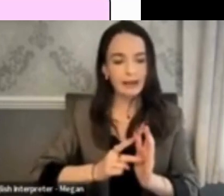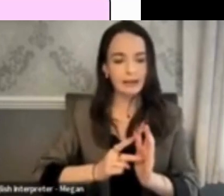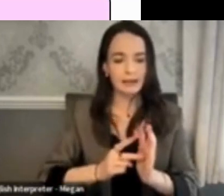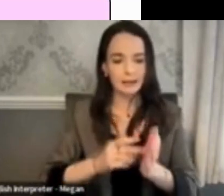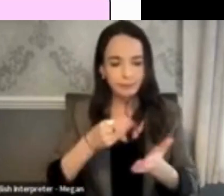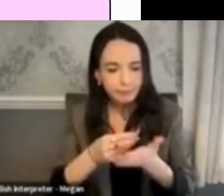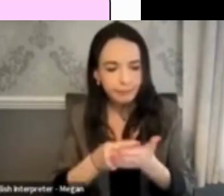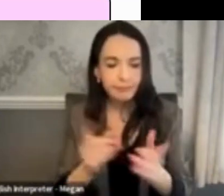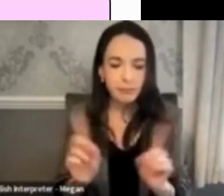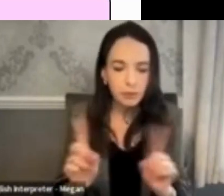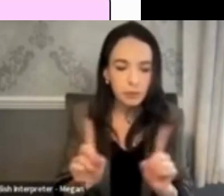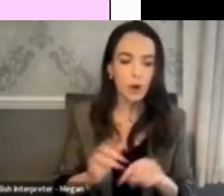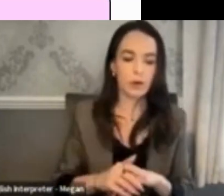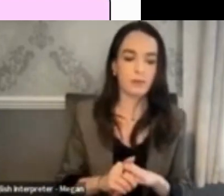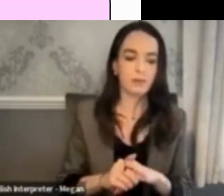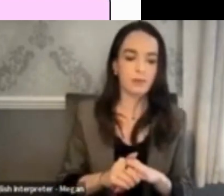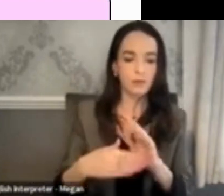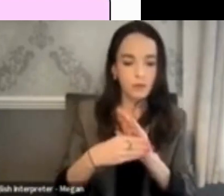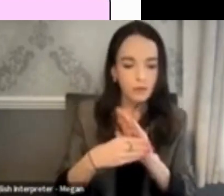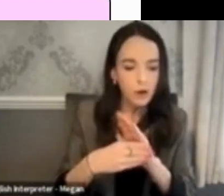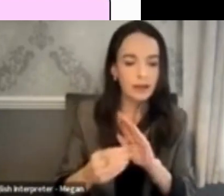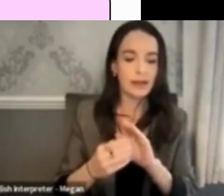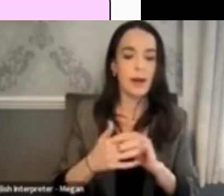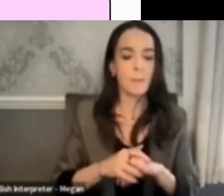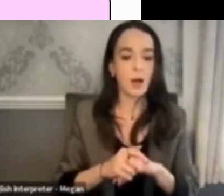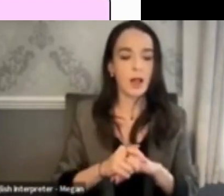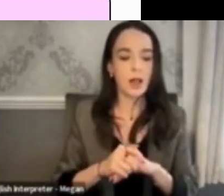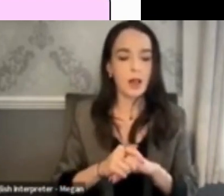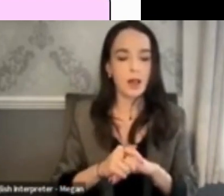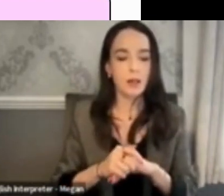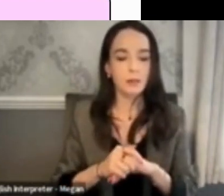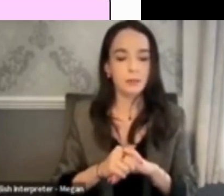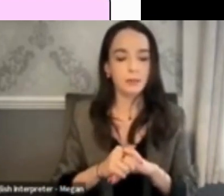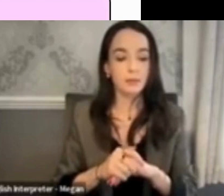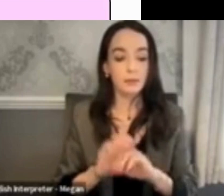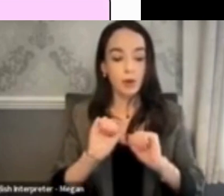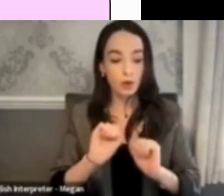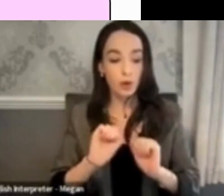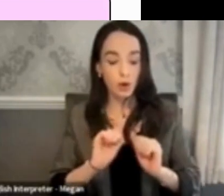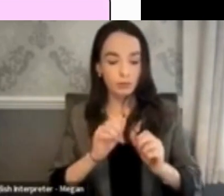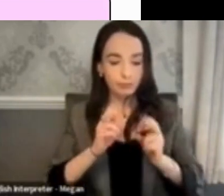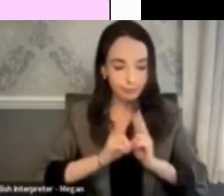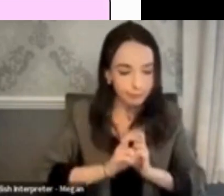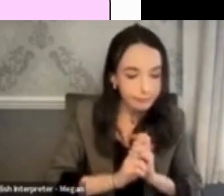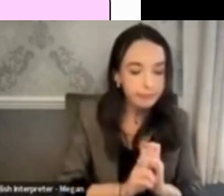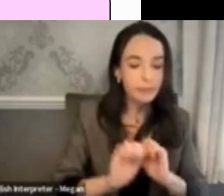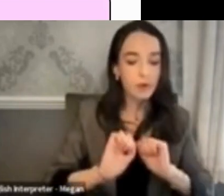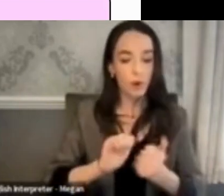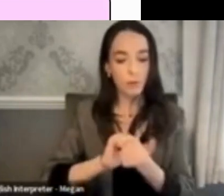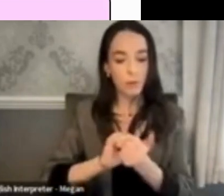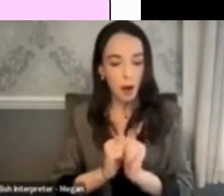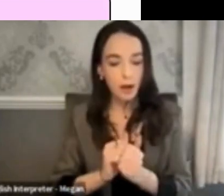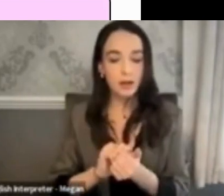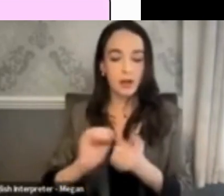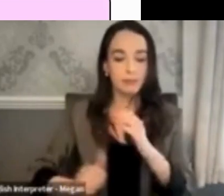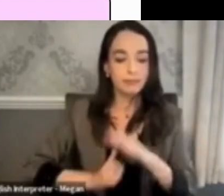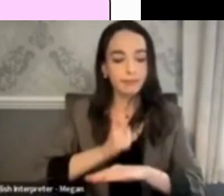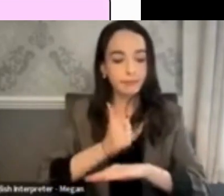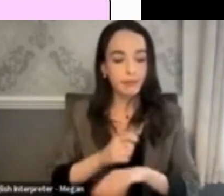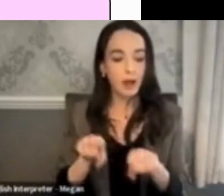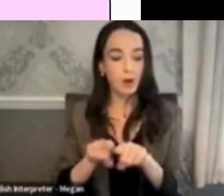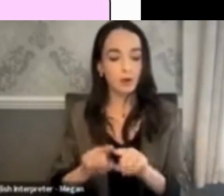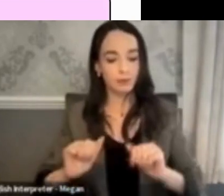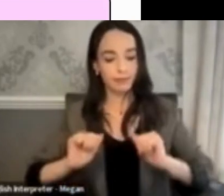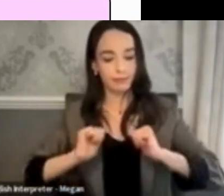analysis, your partnership arrangements, and your management and maintenance policy as well. We'll also ask you at that point to